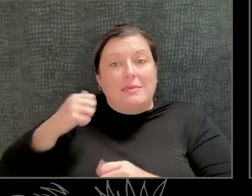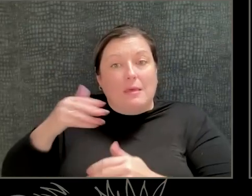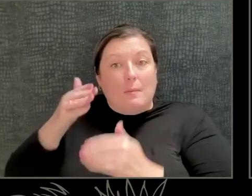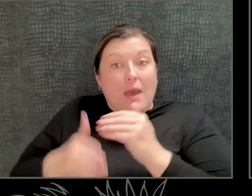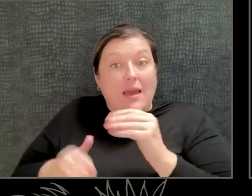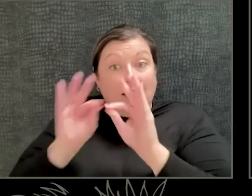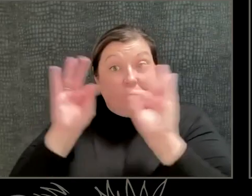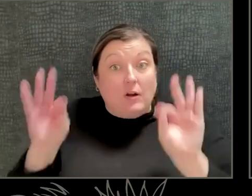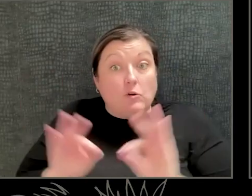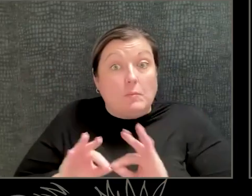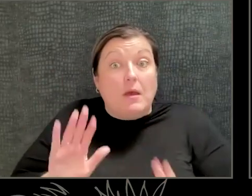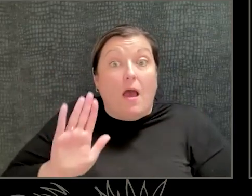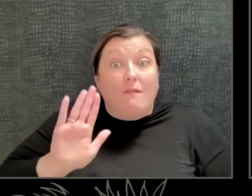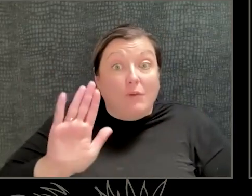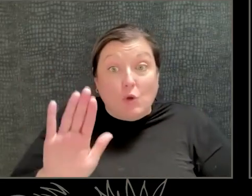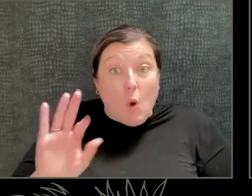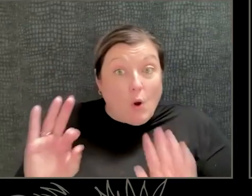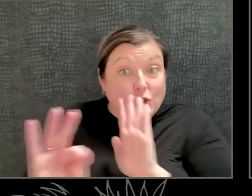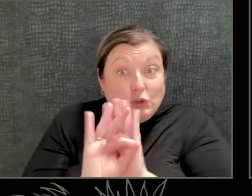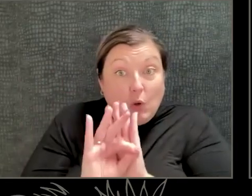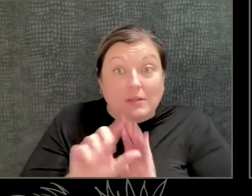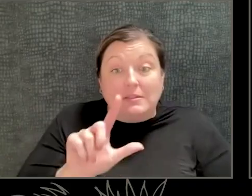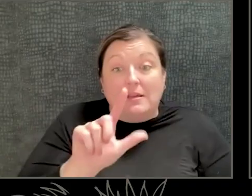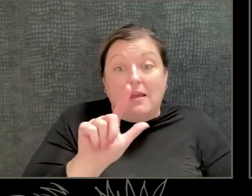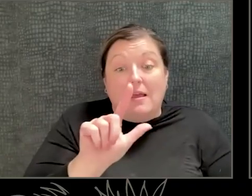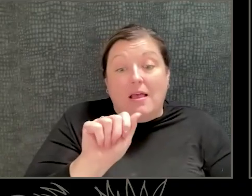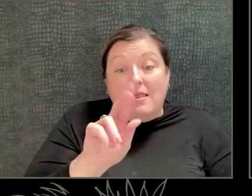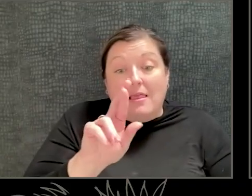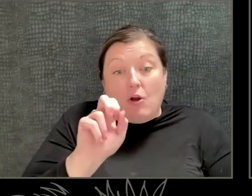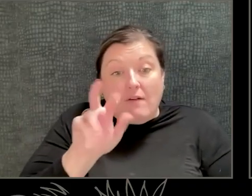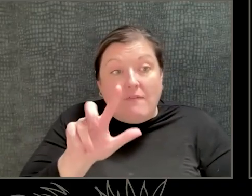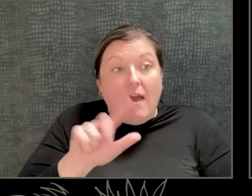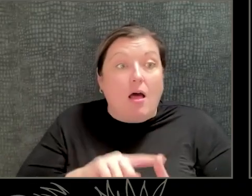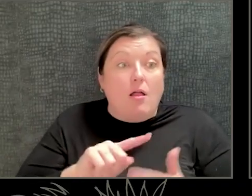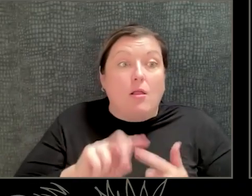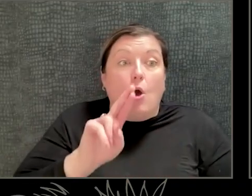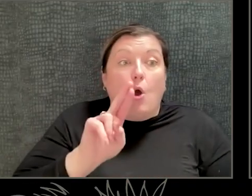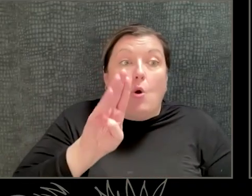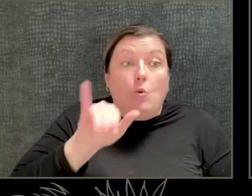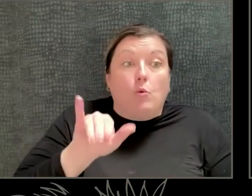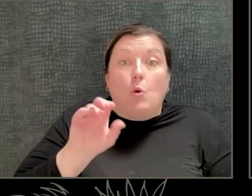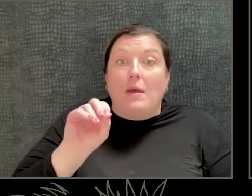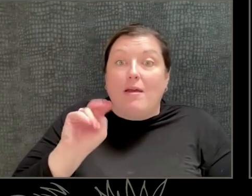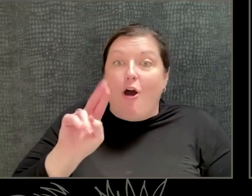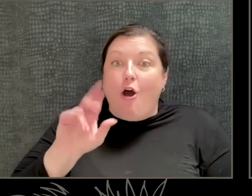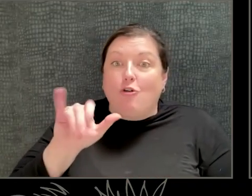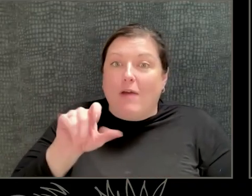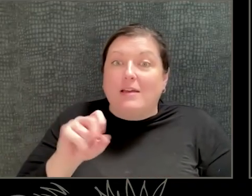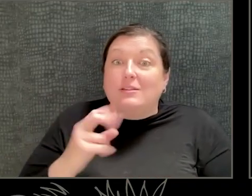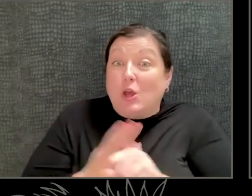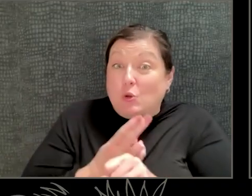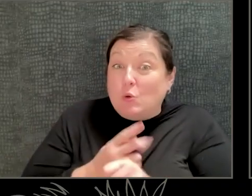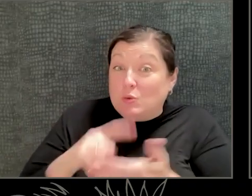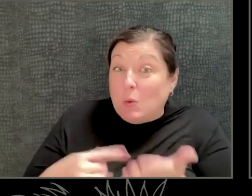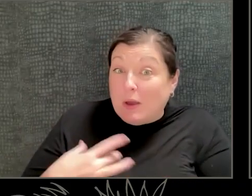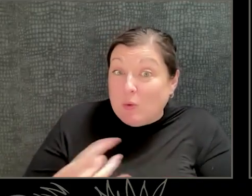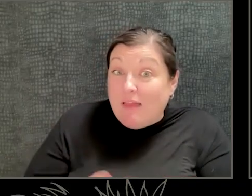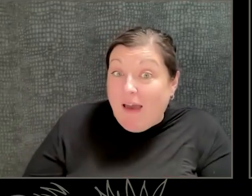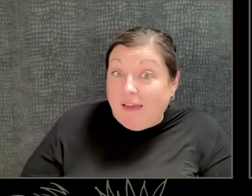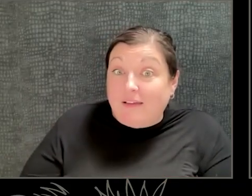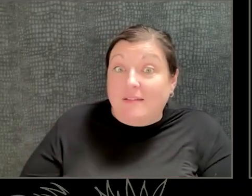your choice, so like Laravel, Ruby on Rails, and leverage the things you enjoy about it, so the